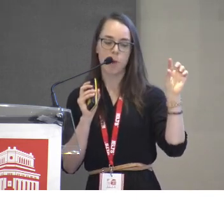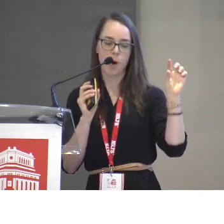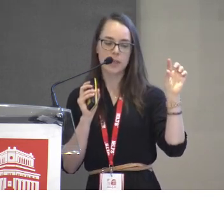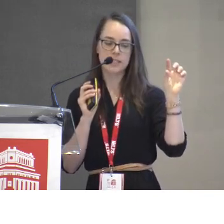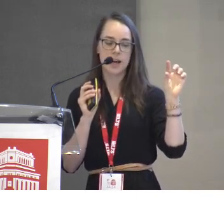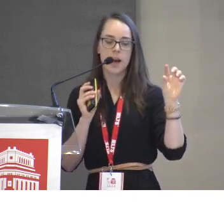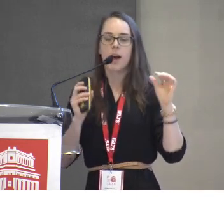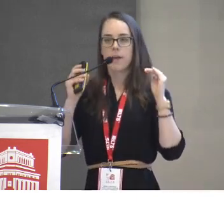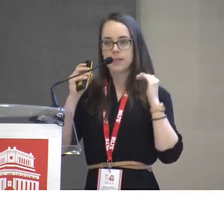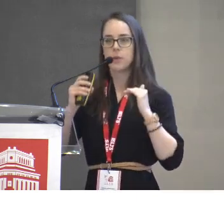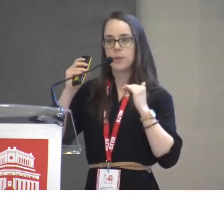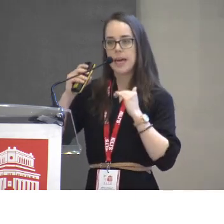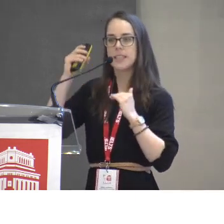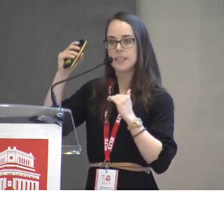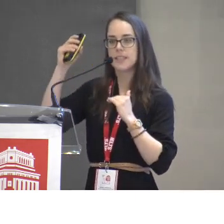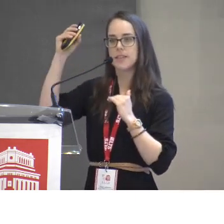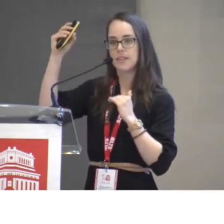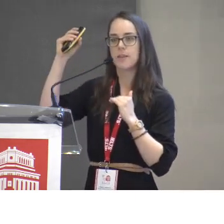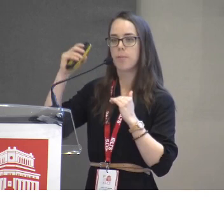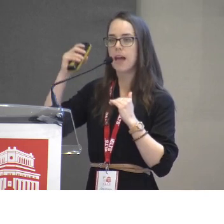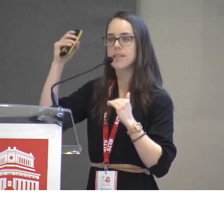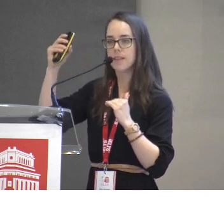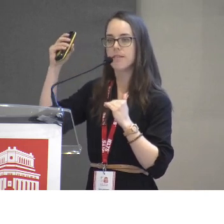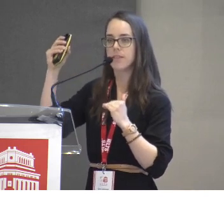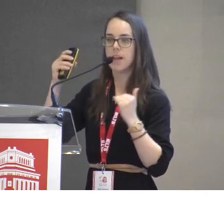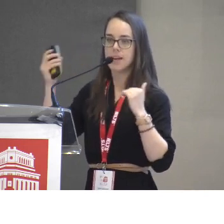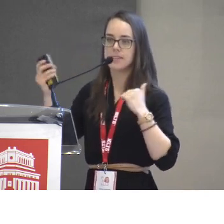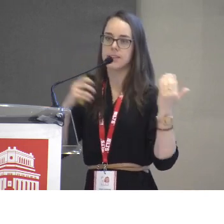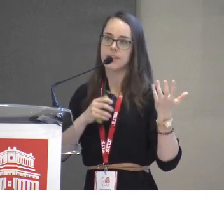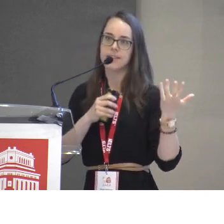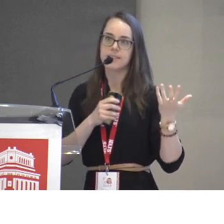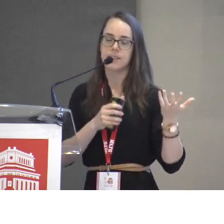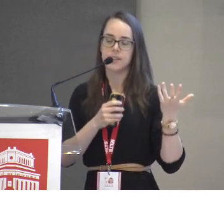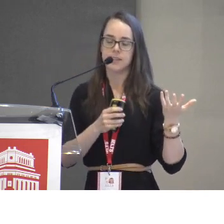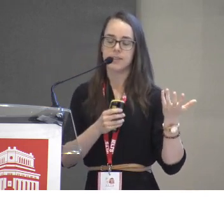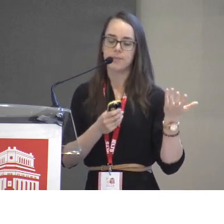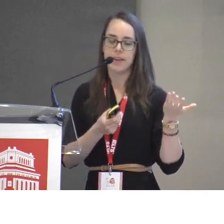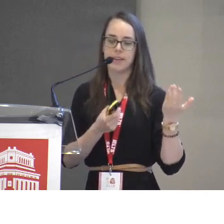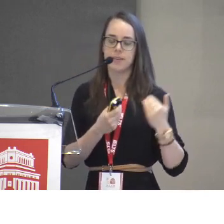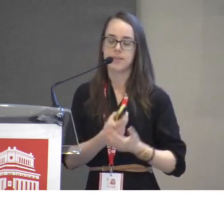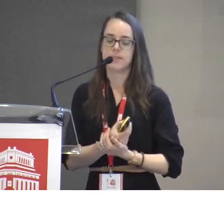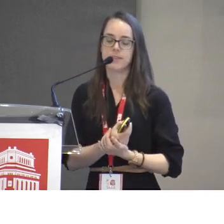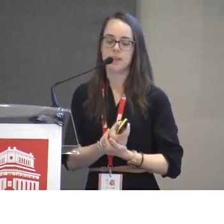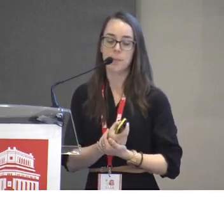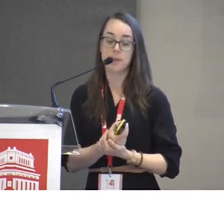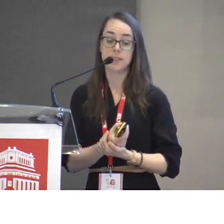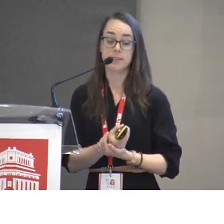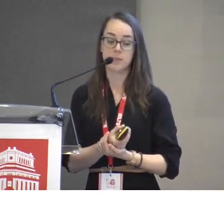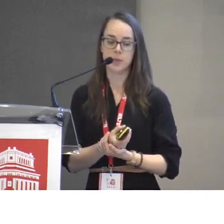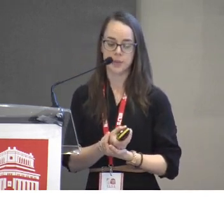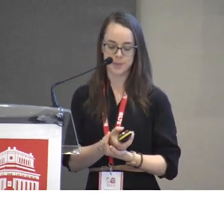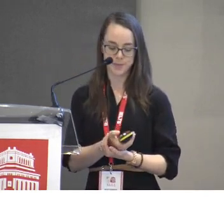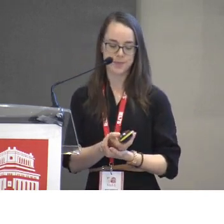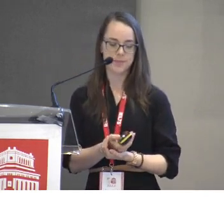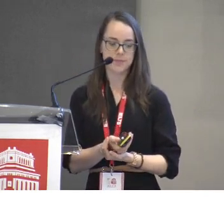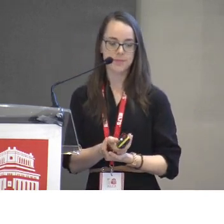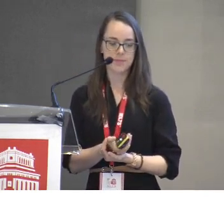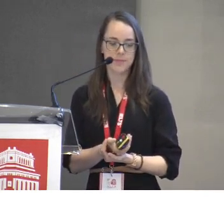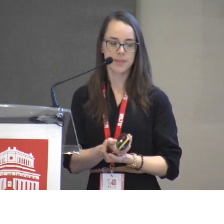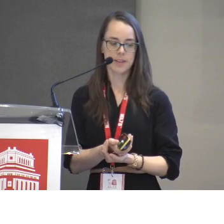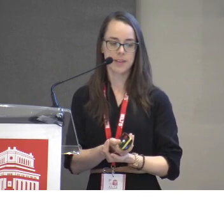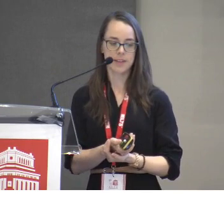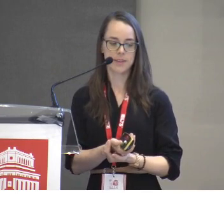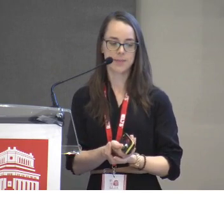gray box, so we added the plus level as is in companion volume.